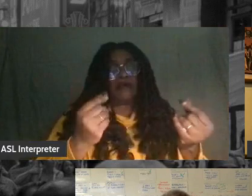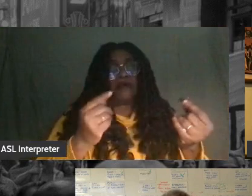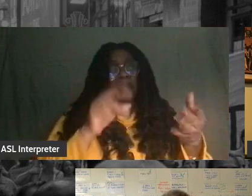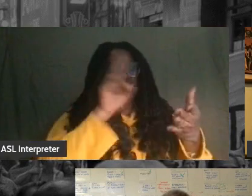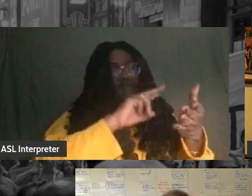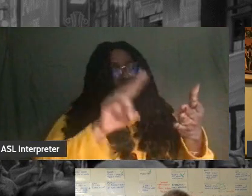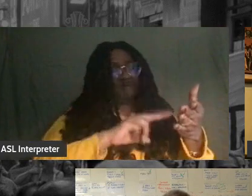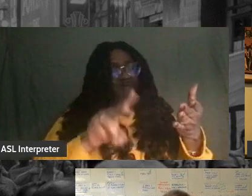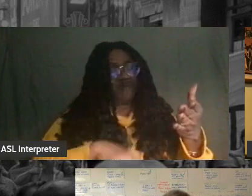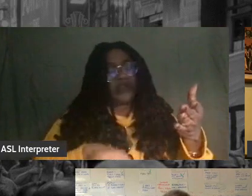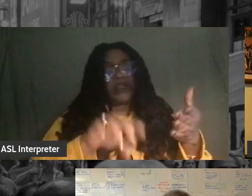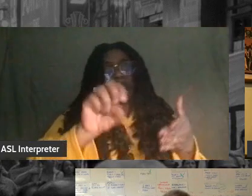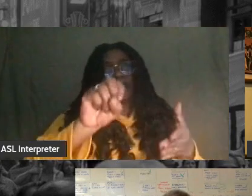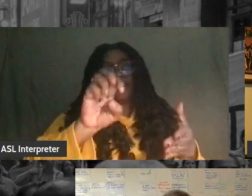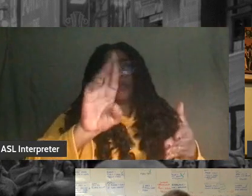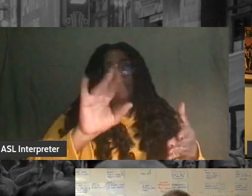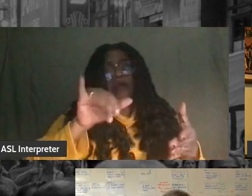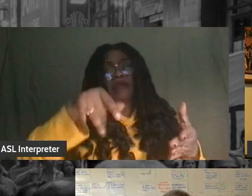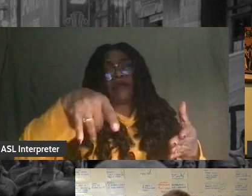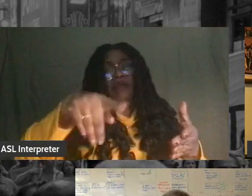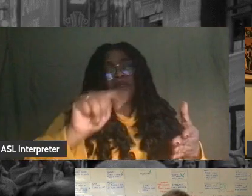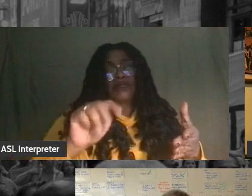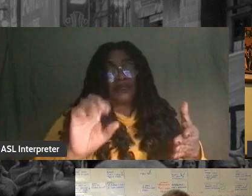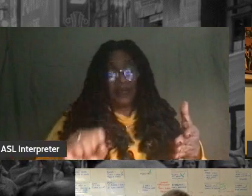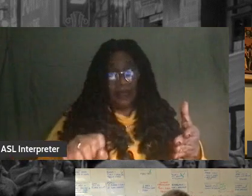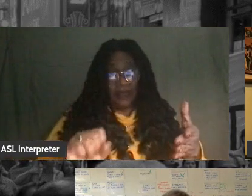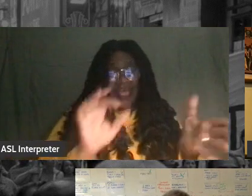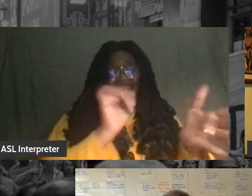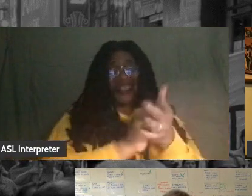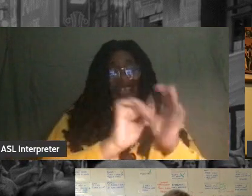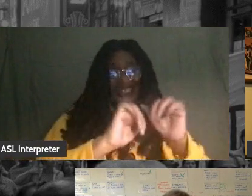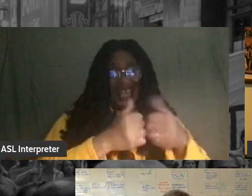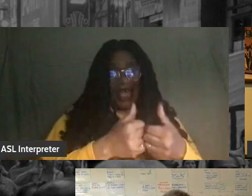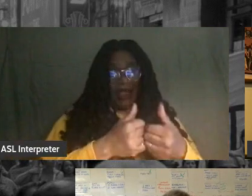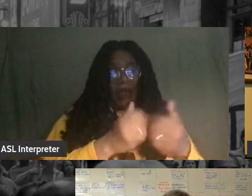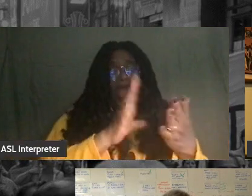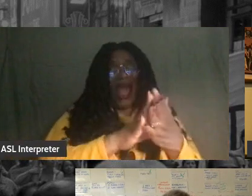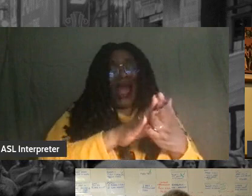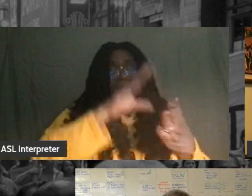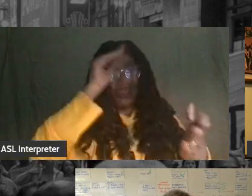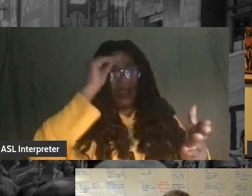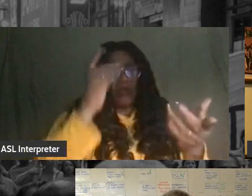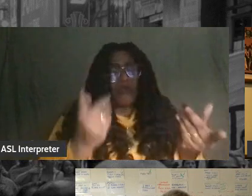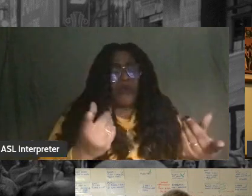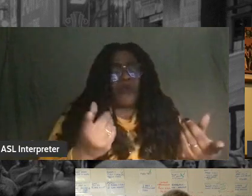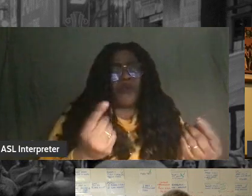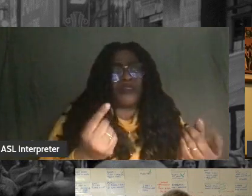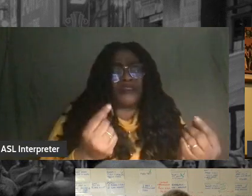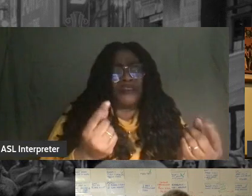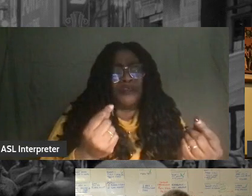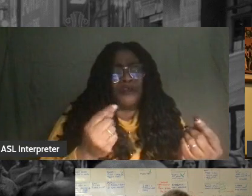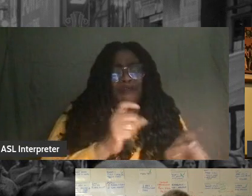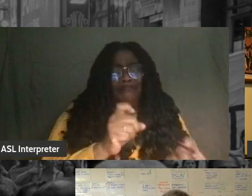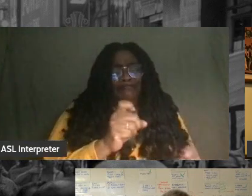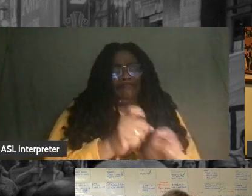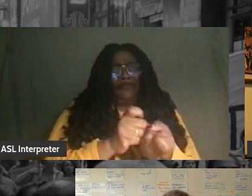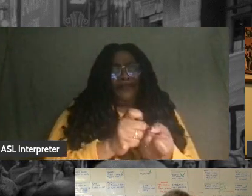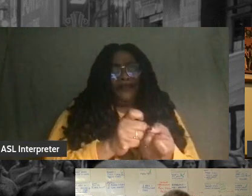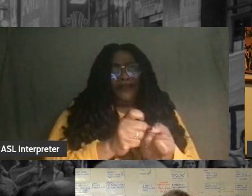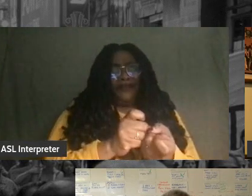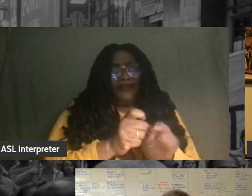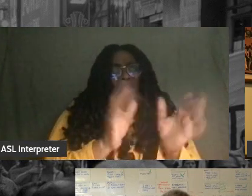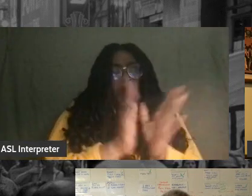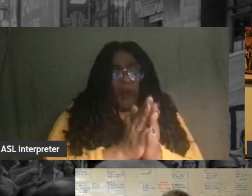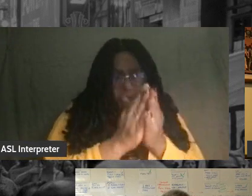part of how I learned what to do with a script. And I read as a